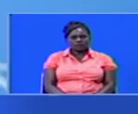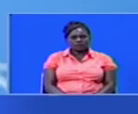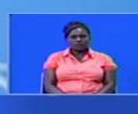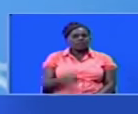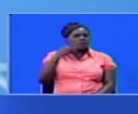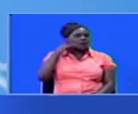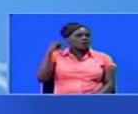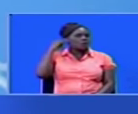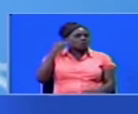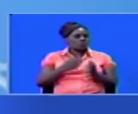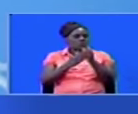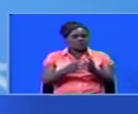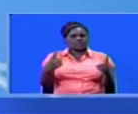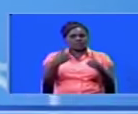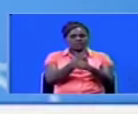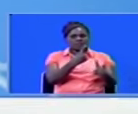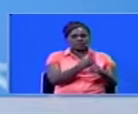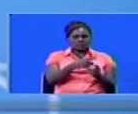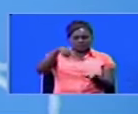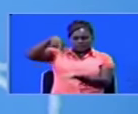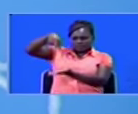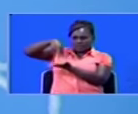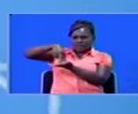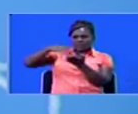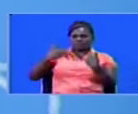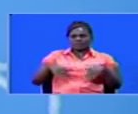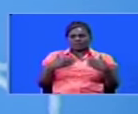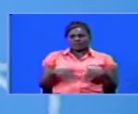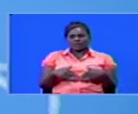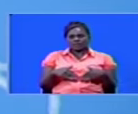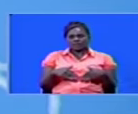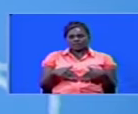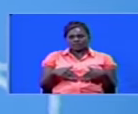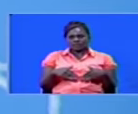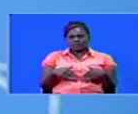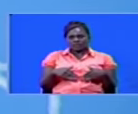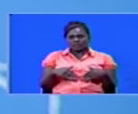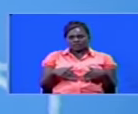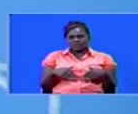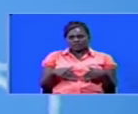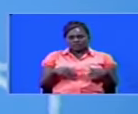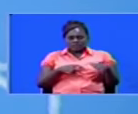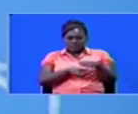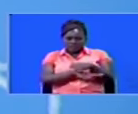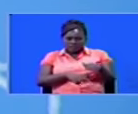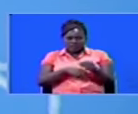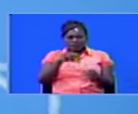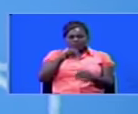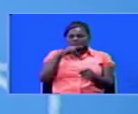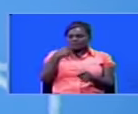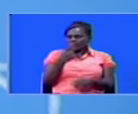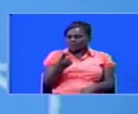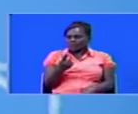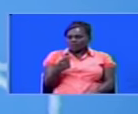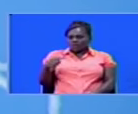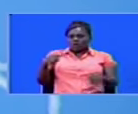Nakuru leaders, including various positions aspirants, have told off the National Super Alliance over their rigging claims. The leaders claimed